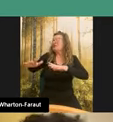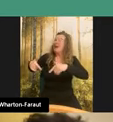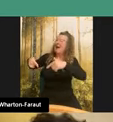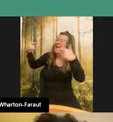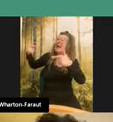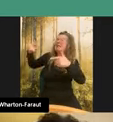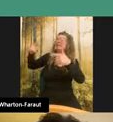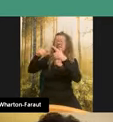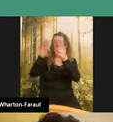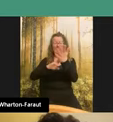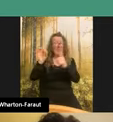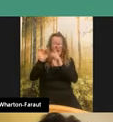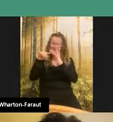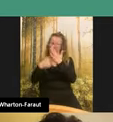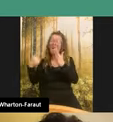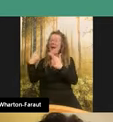but